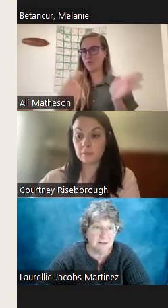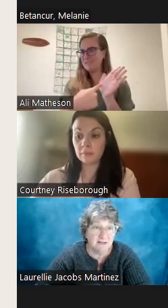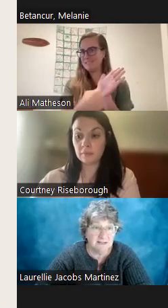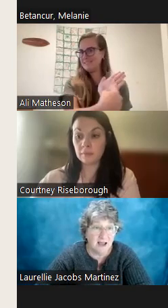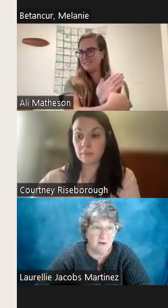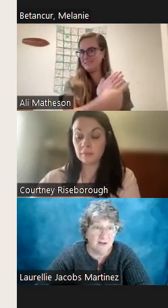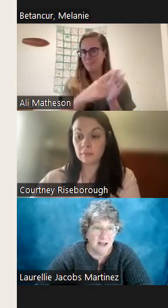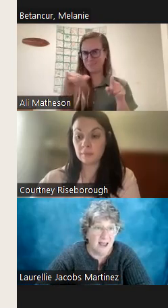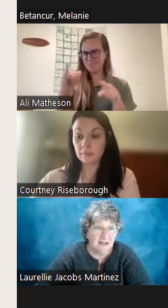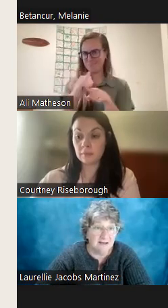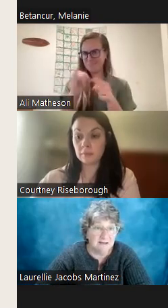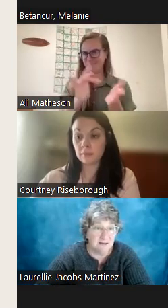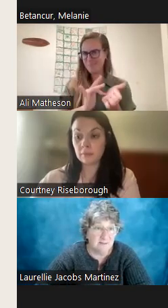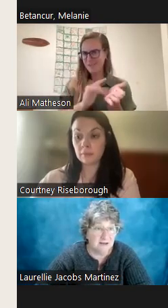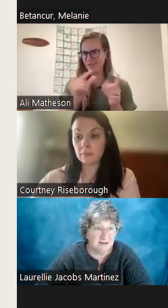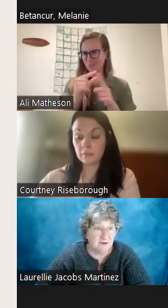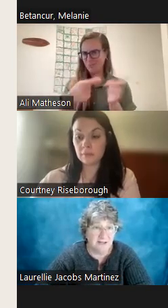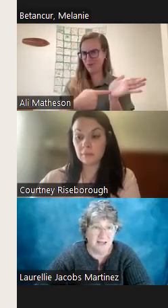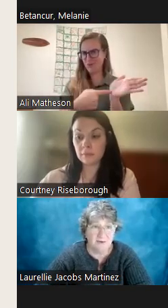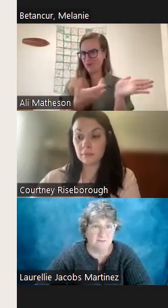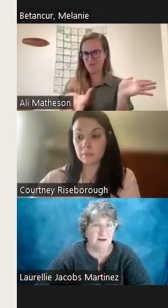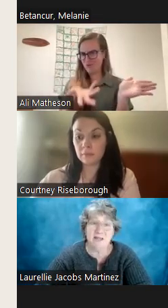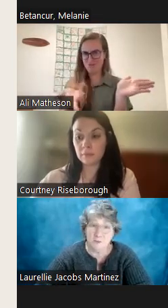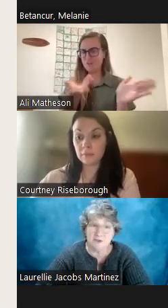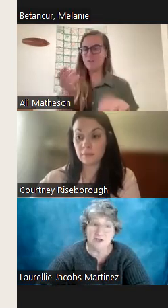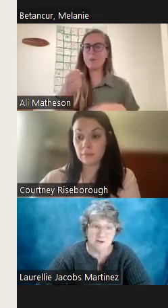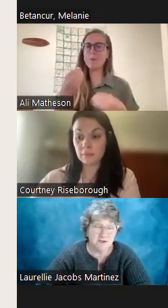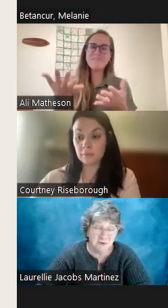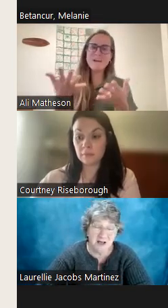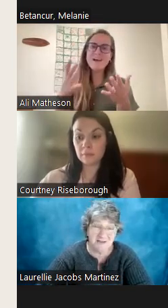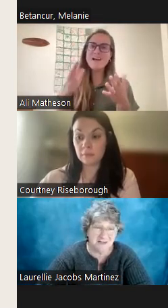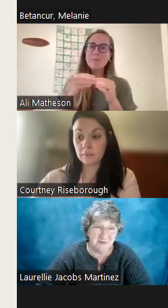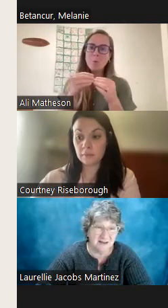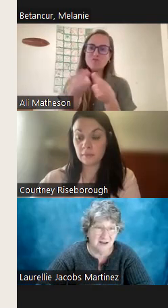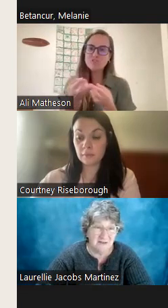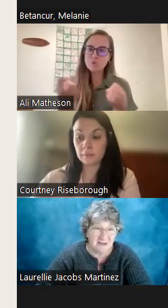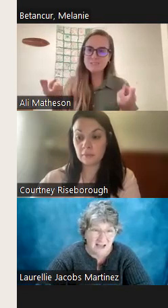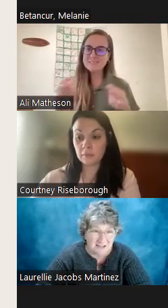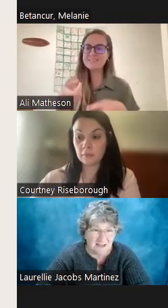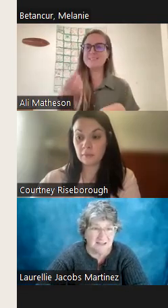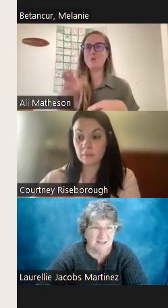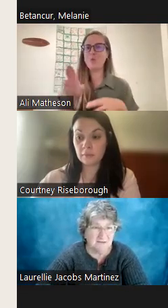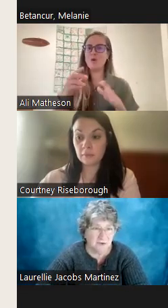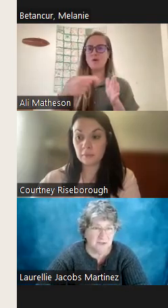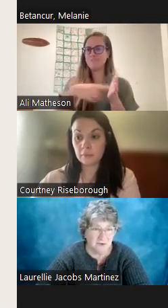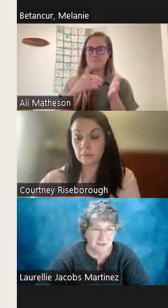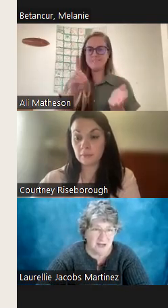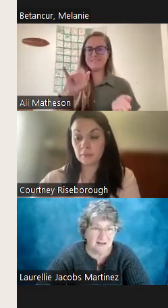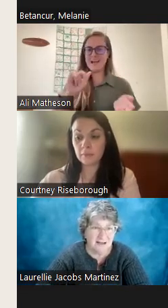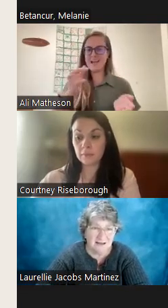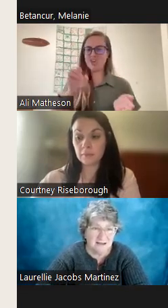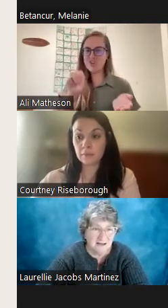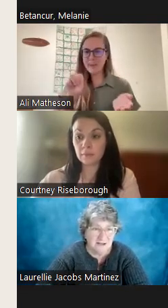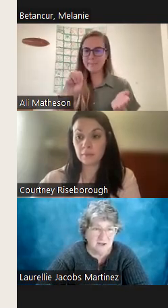write something down and somebody, the medical language terminology can be fantastically difficult to